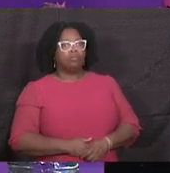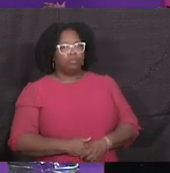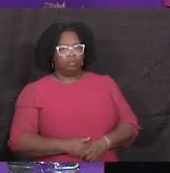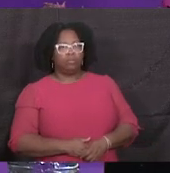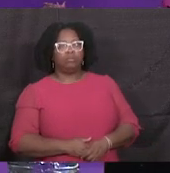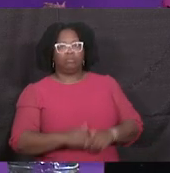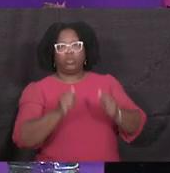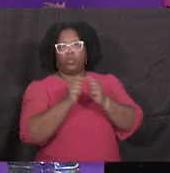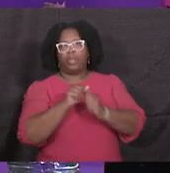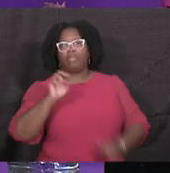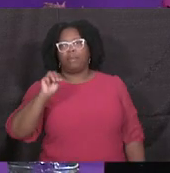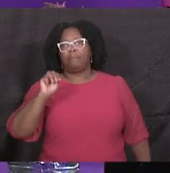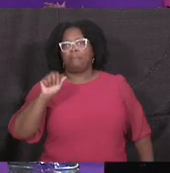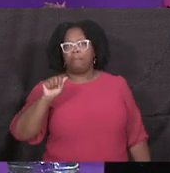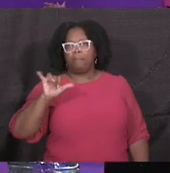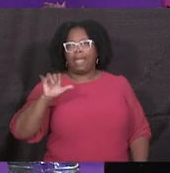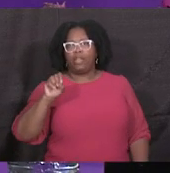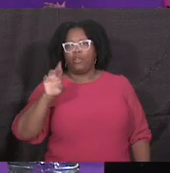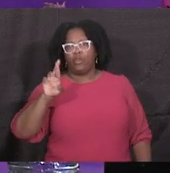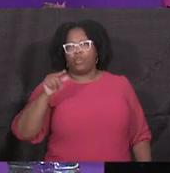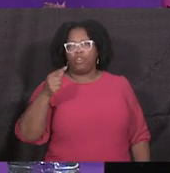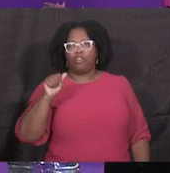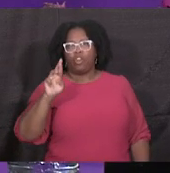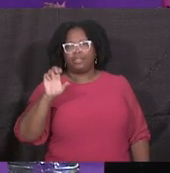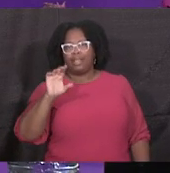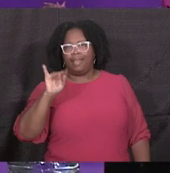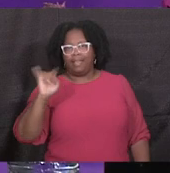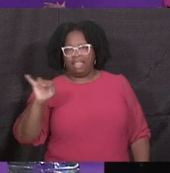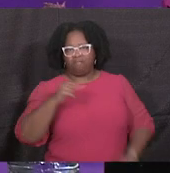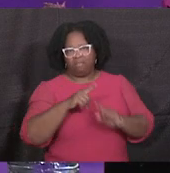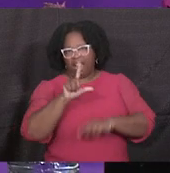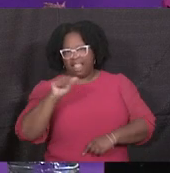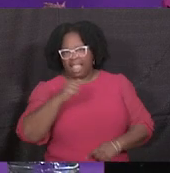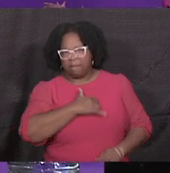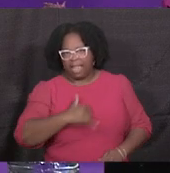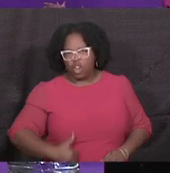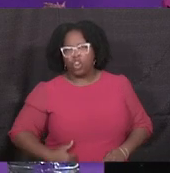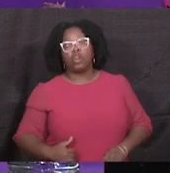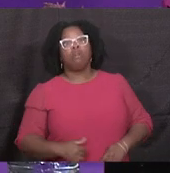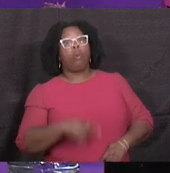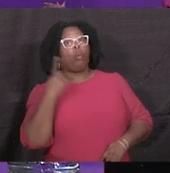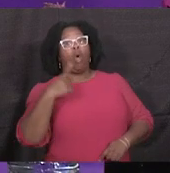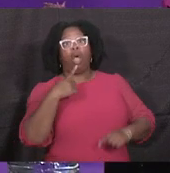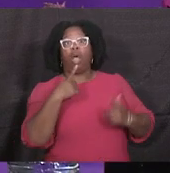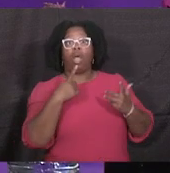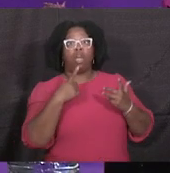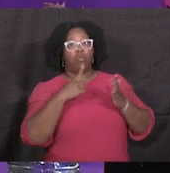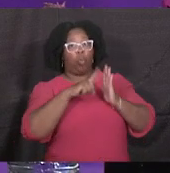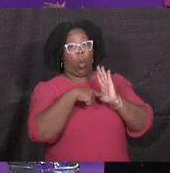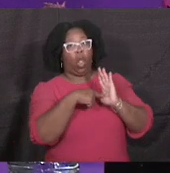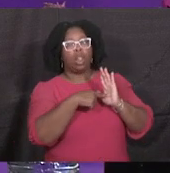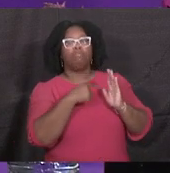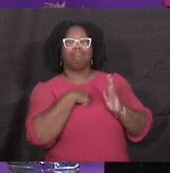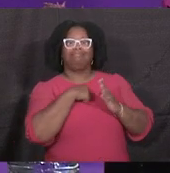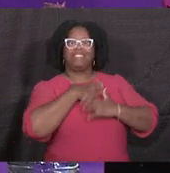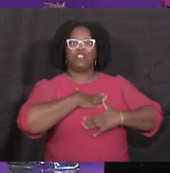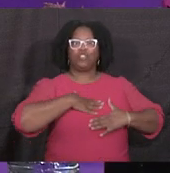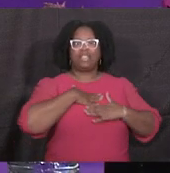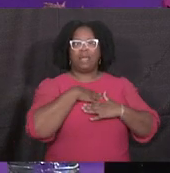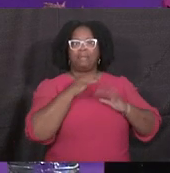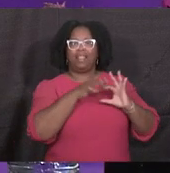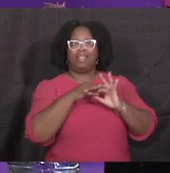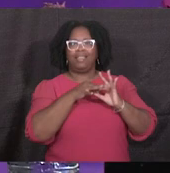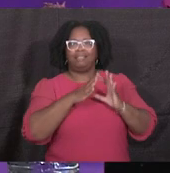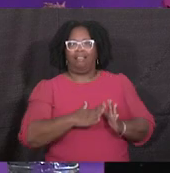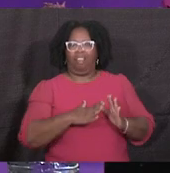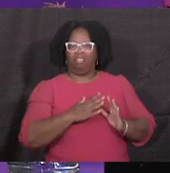Mayor Garcetti's office, I served, you know, one of the most consistent roles I had was serving as the mayor's entertainment liaison. So I really got